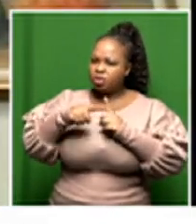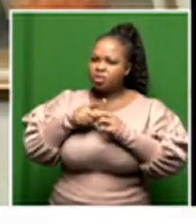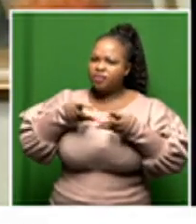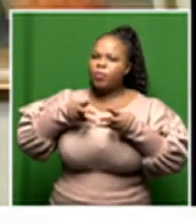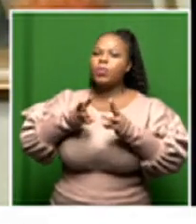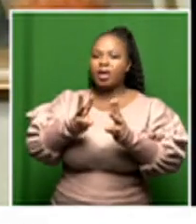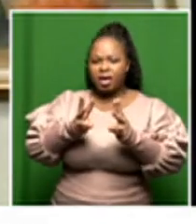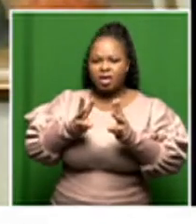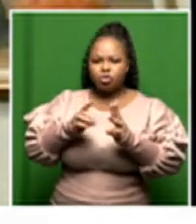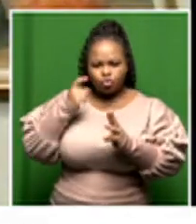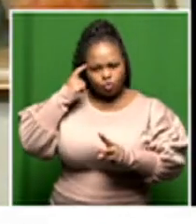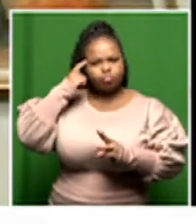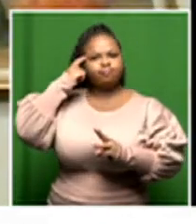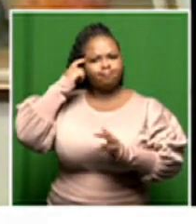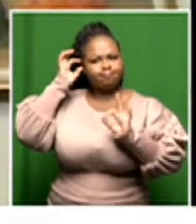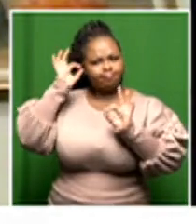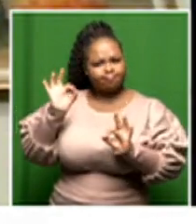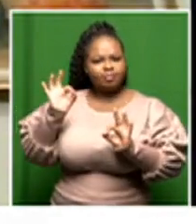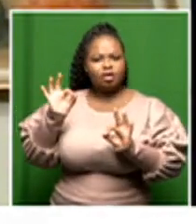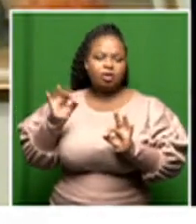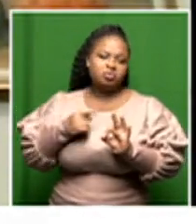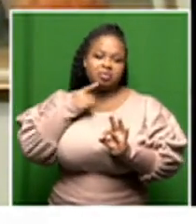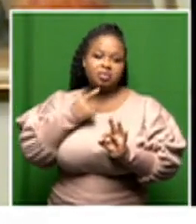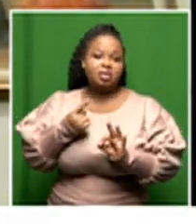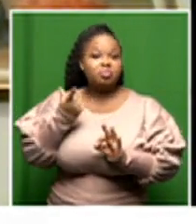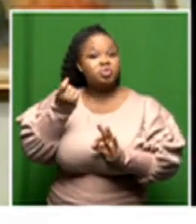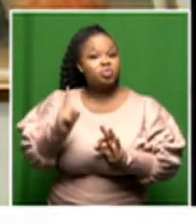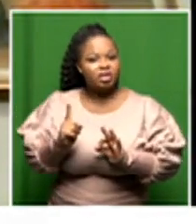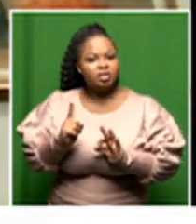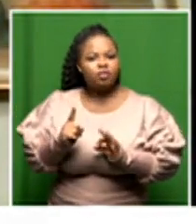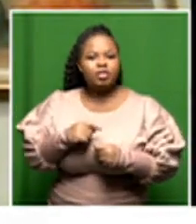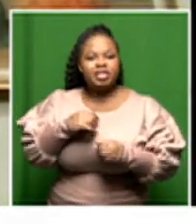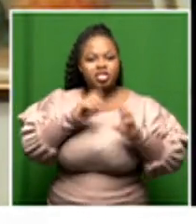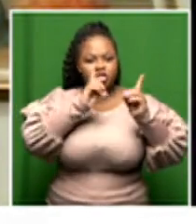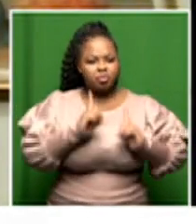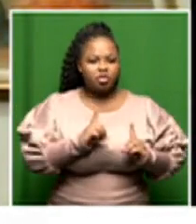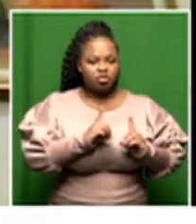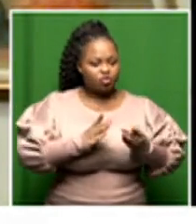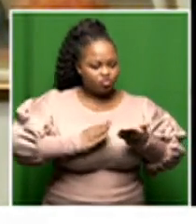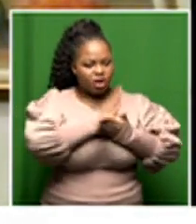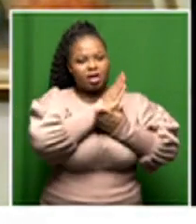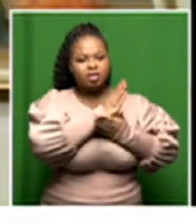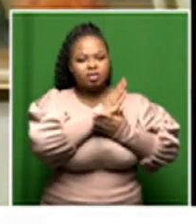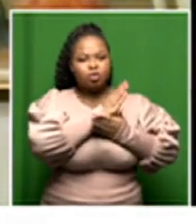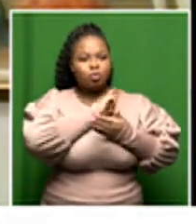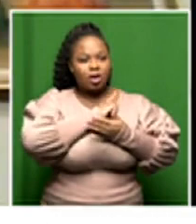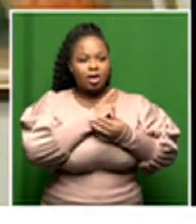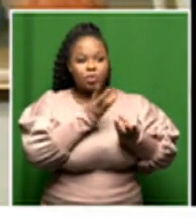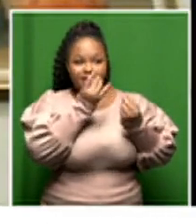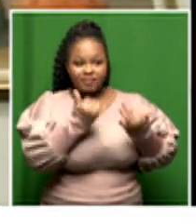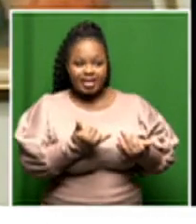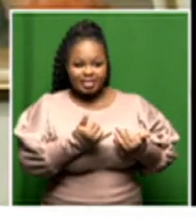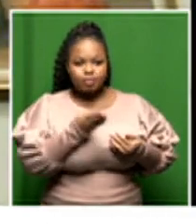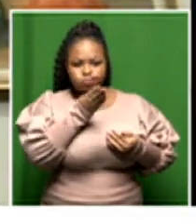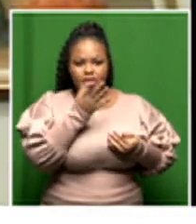consideration of this call for special drawing rights on the reserves that exist within